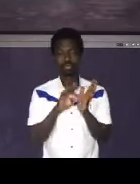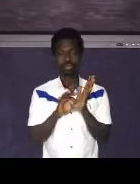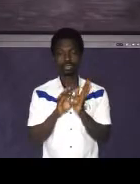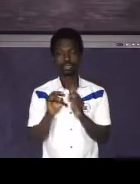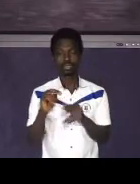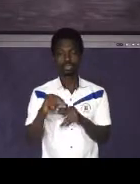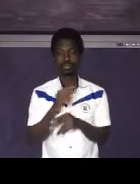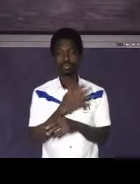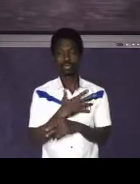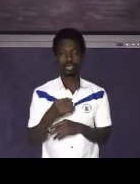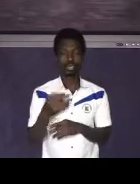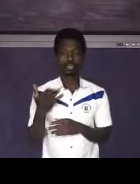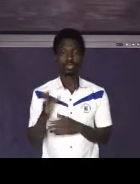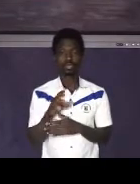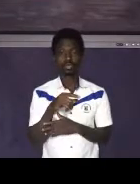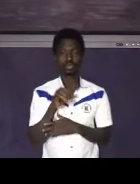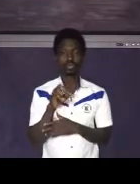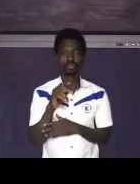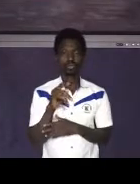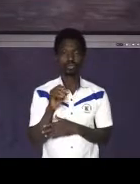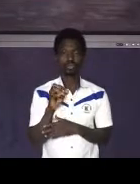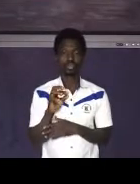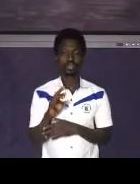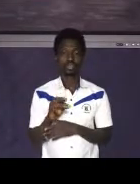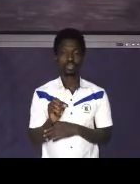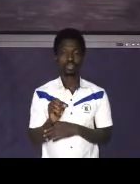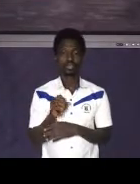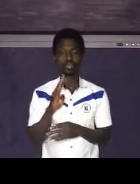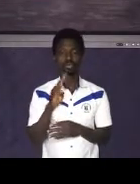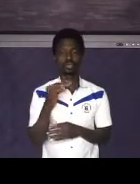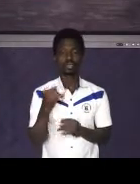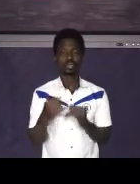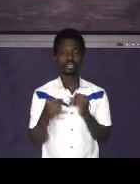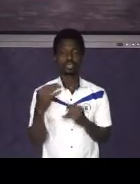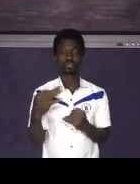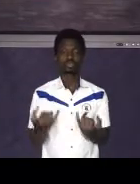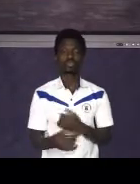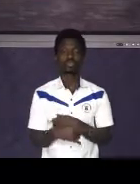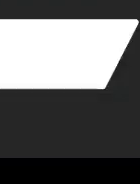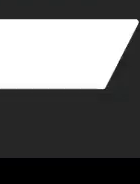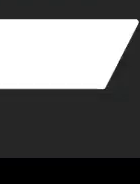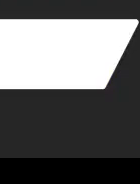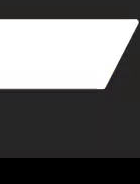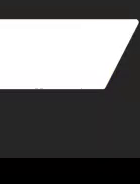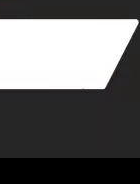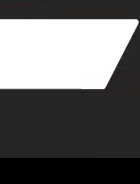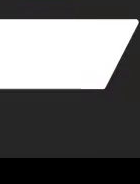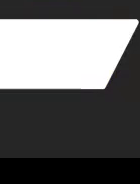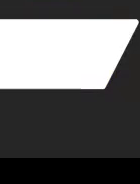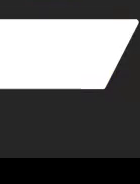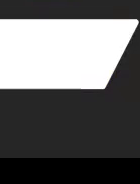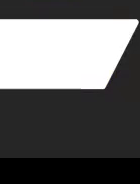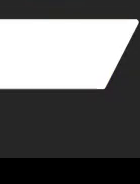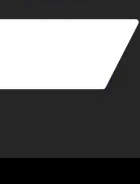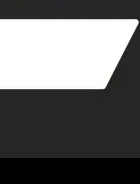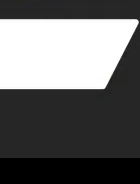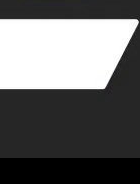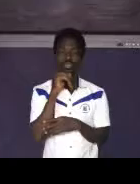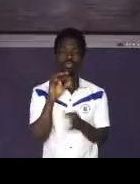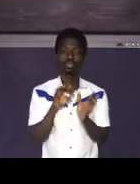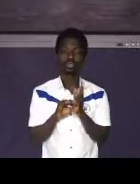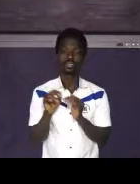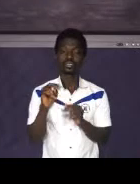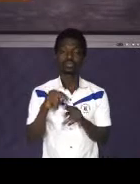uncountable nouns and their quantifiers. So by the end of today's lesson, You should be able to define uncountable